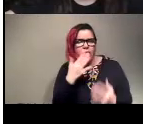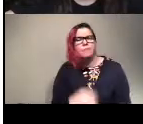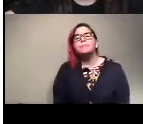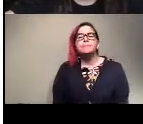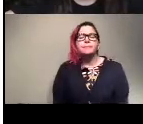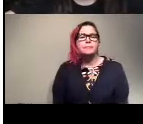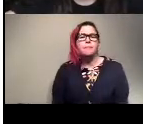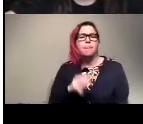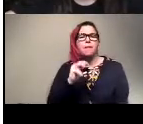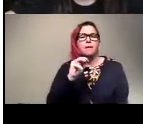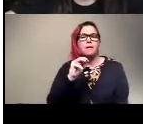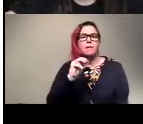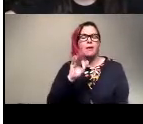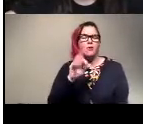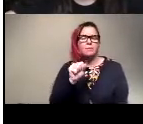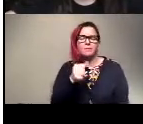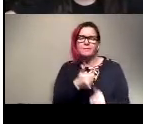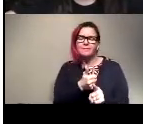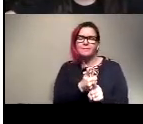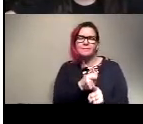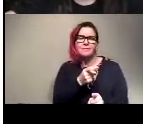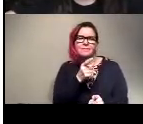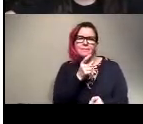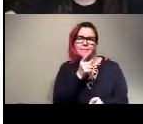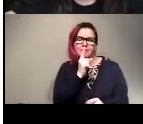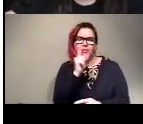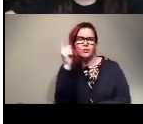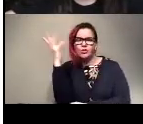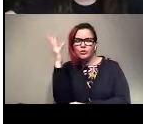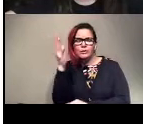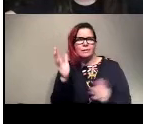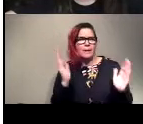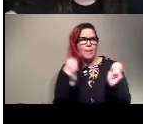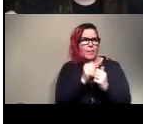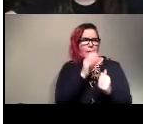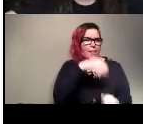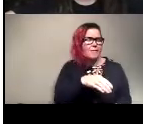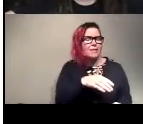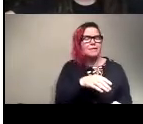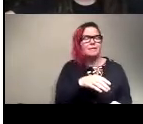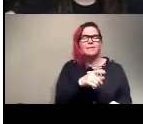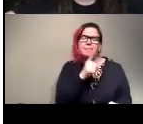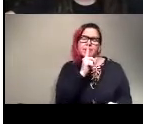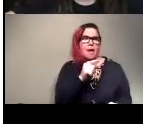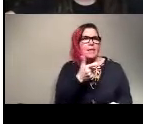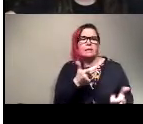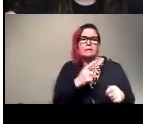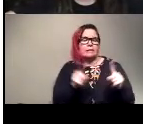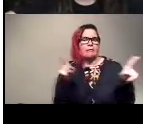Microbes don't necessarily, like if you think about a tree versus an elephant, they're maybe not necessarily that different. They're usually kind of either